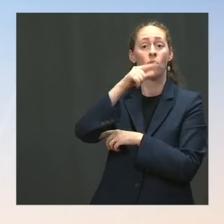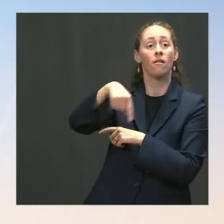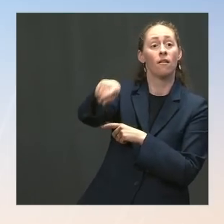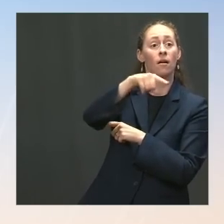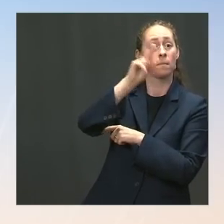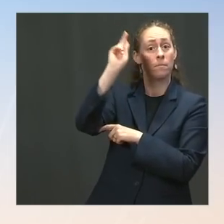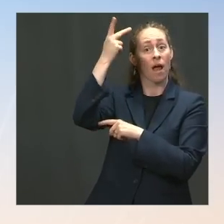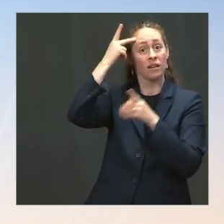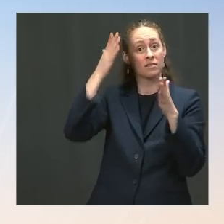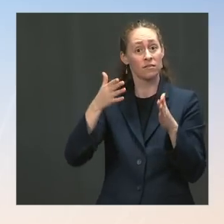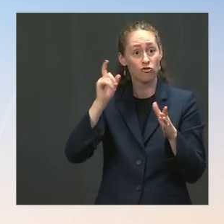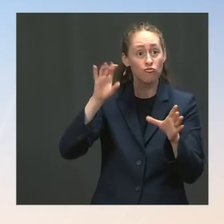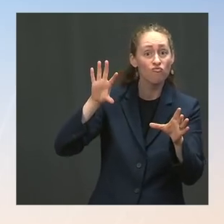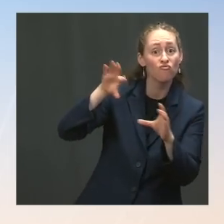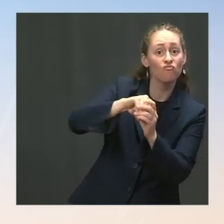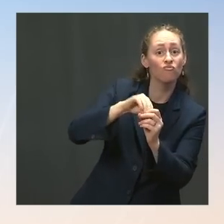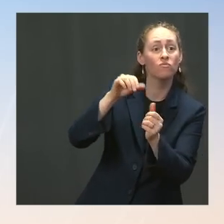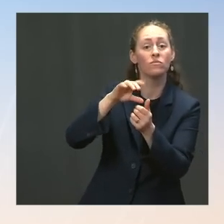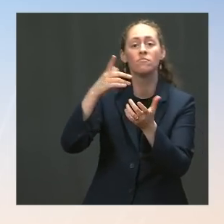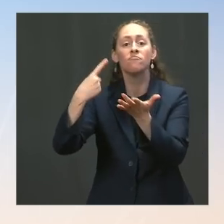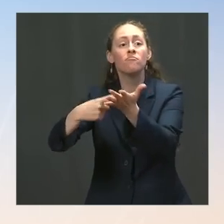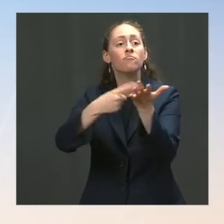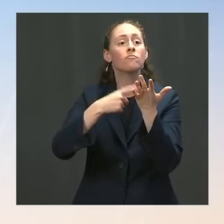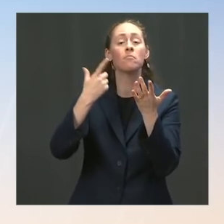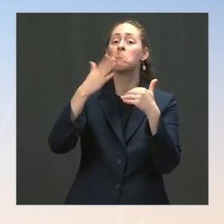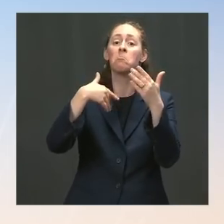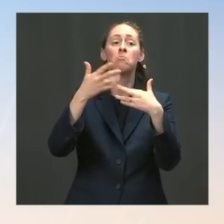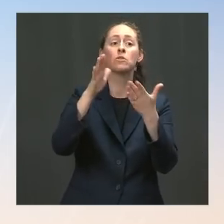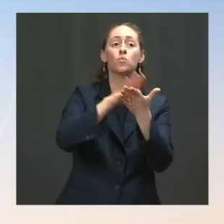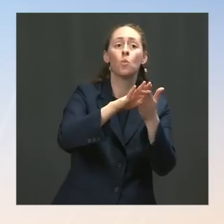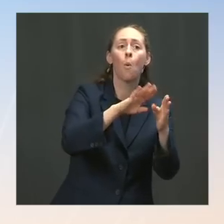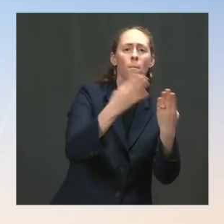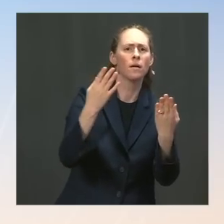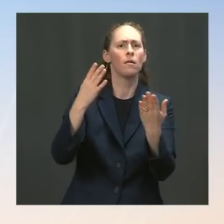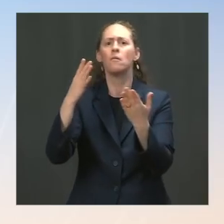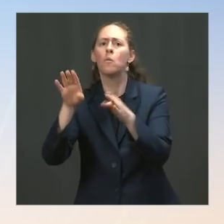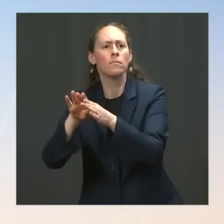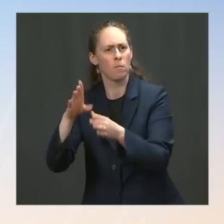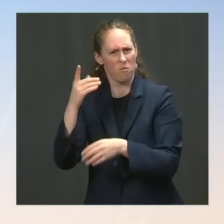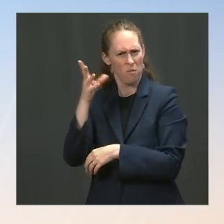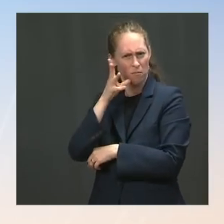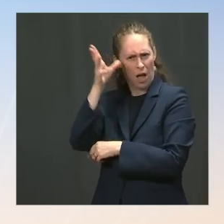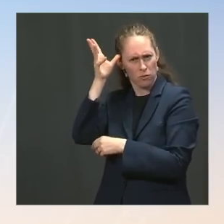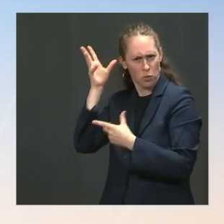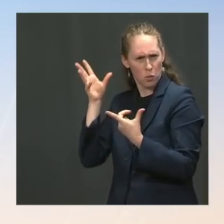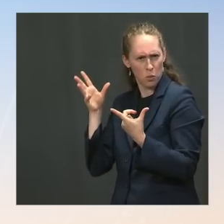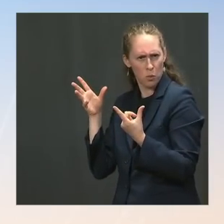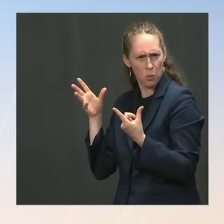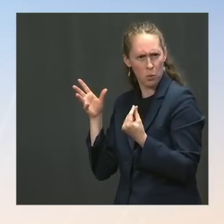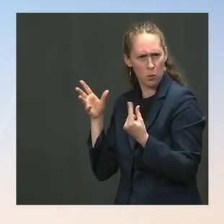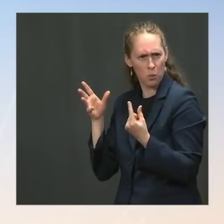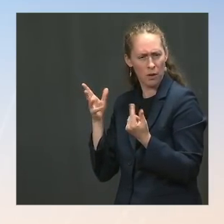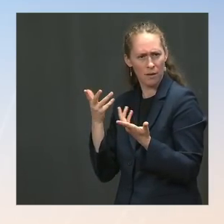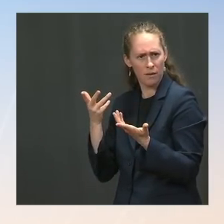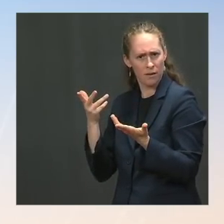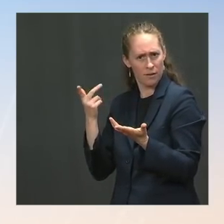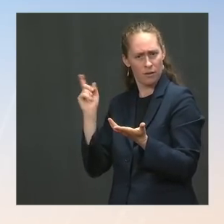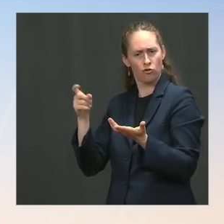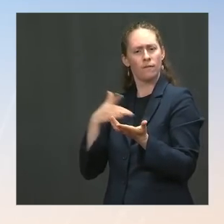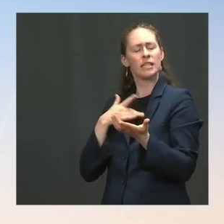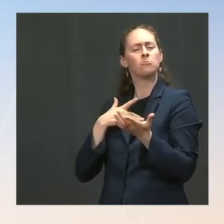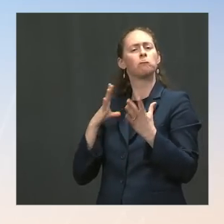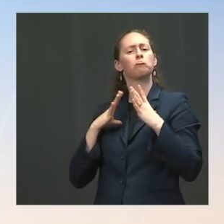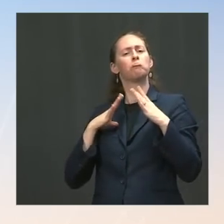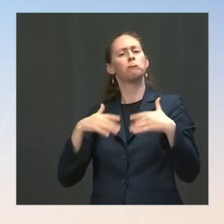side, if you're a parent in one of these states, mm-hmm. should families feel safe sending their children to schools where there